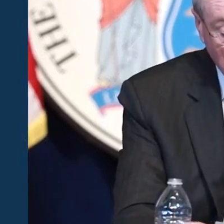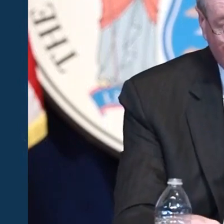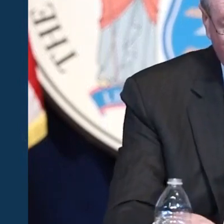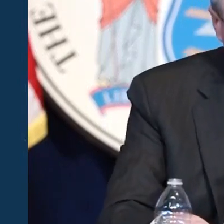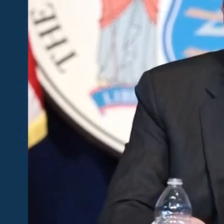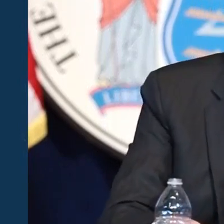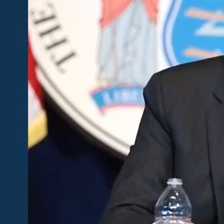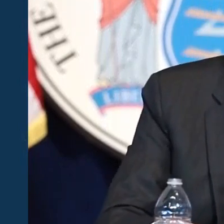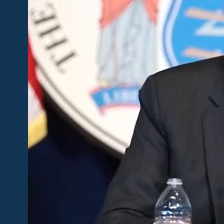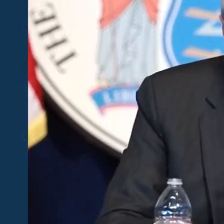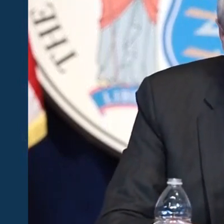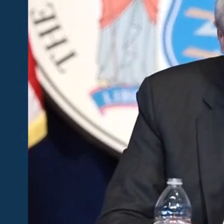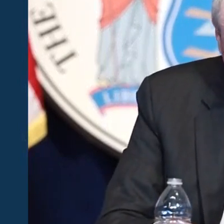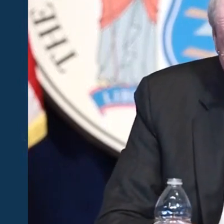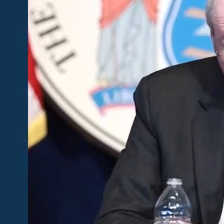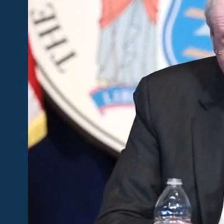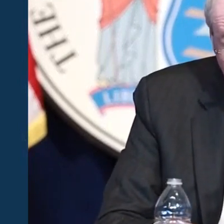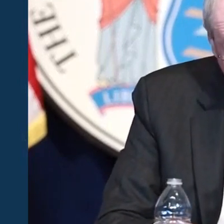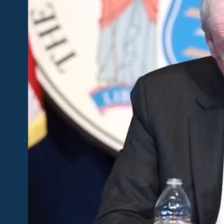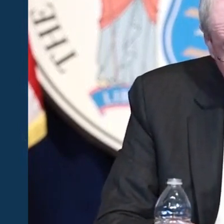Switching gears for a couple of announcements, if I may.